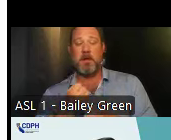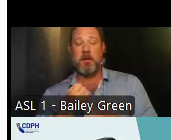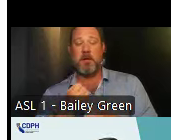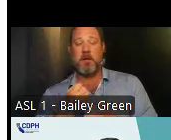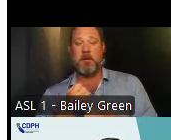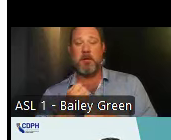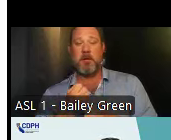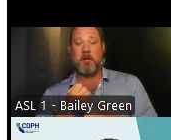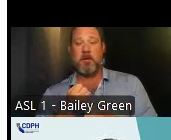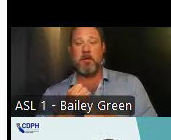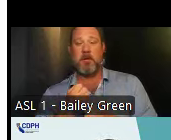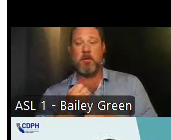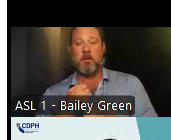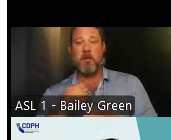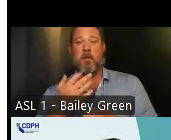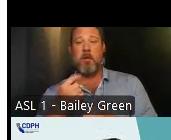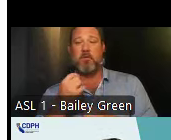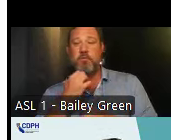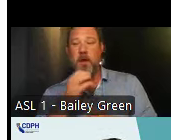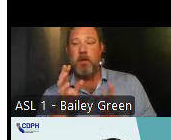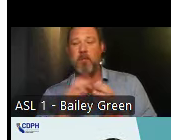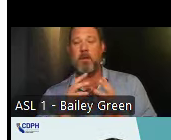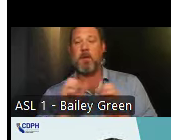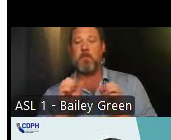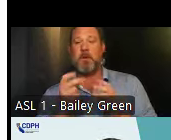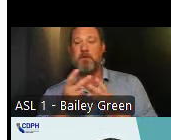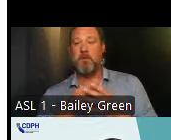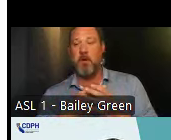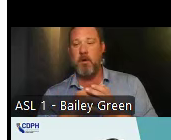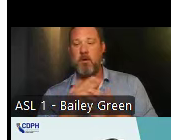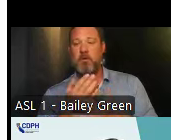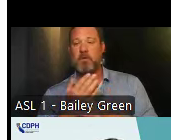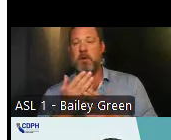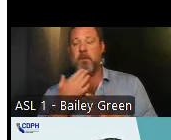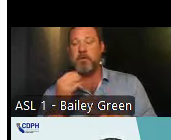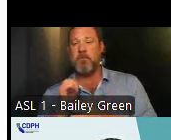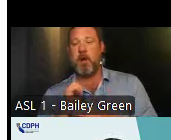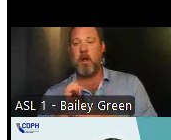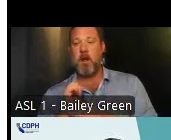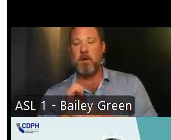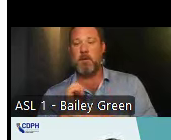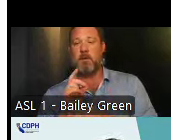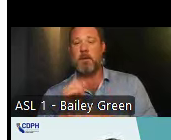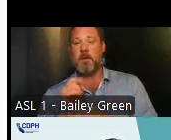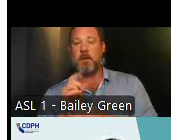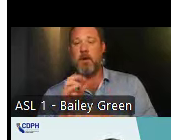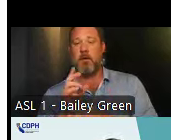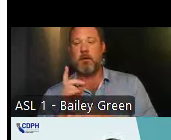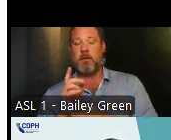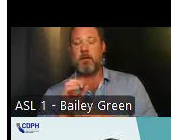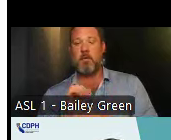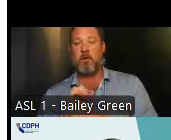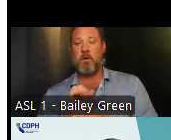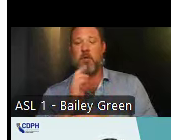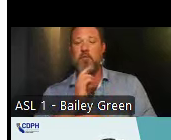This is where we will host regular meetings with potential partners to share some best practices in ADRD work in the